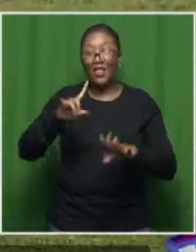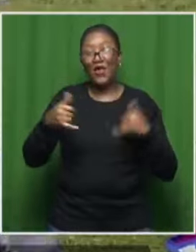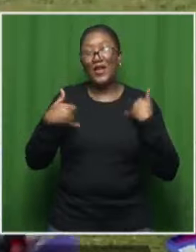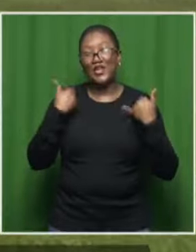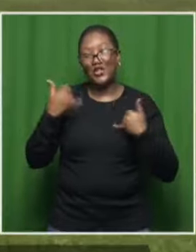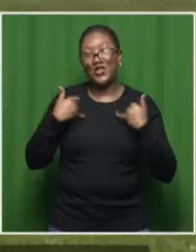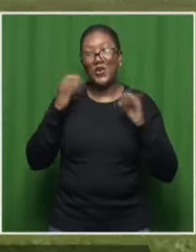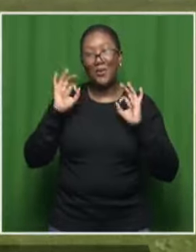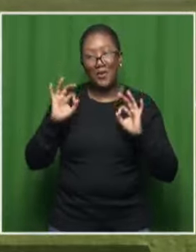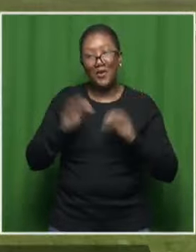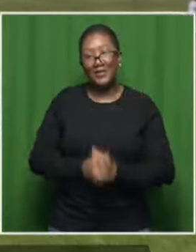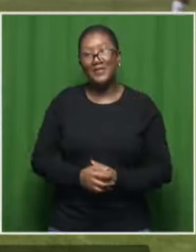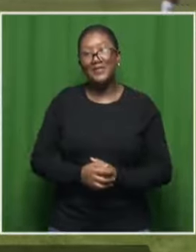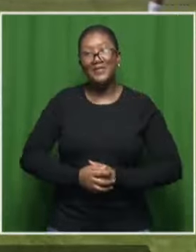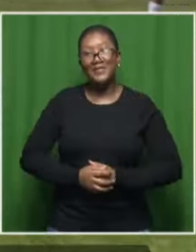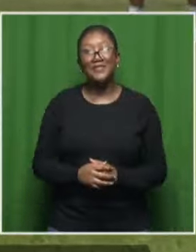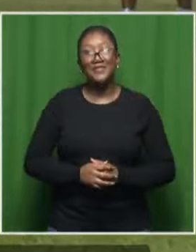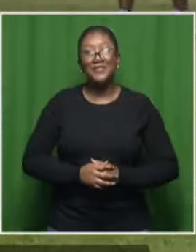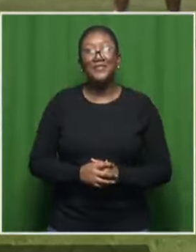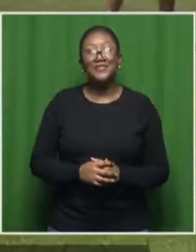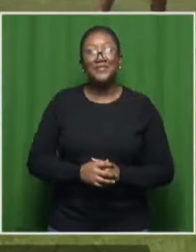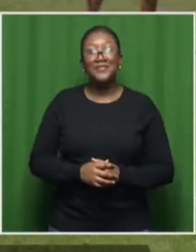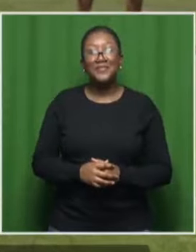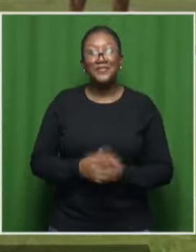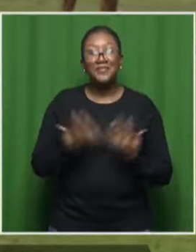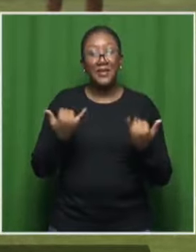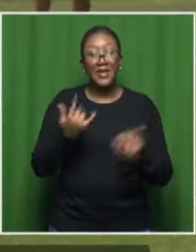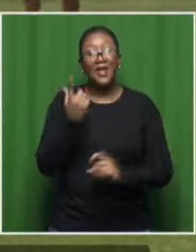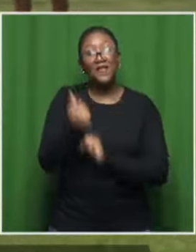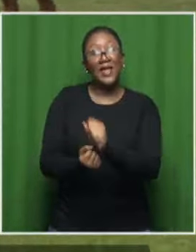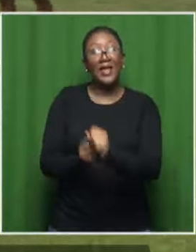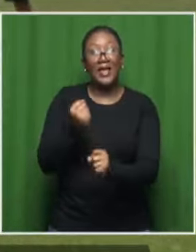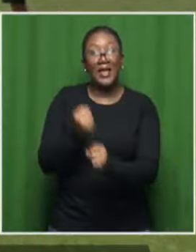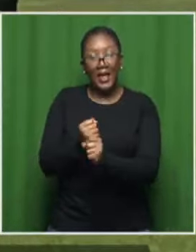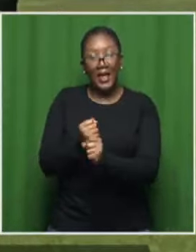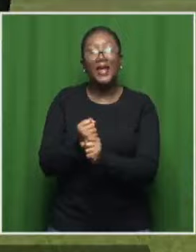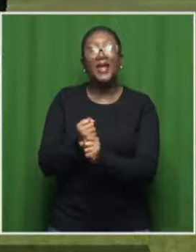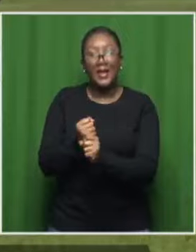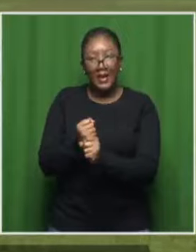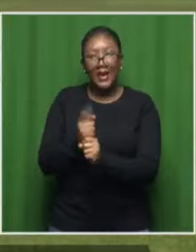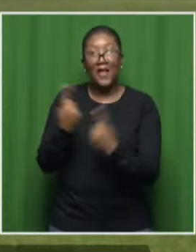flying, especially the big inflatables. The annual Cape Town International Kite